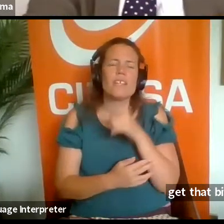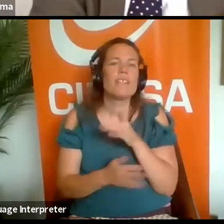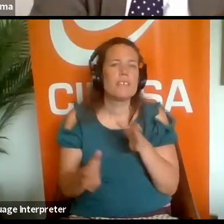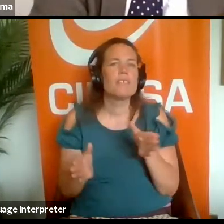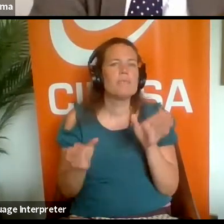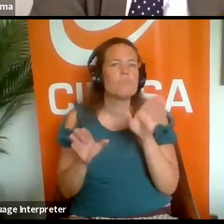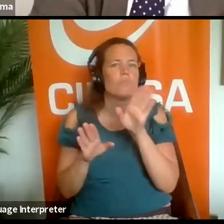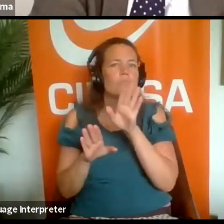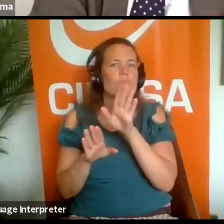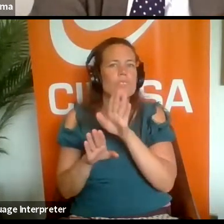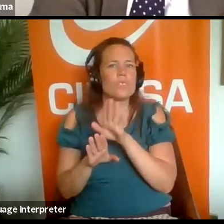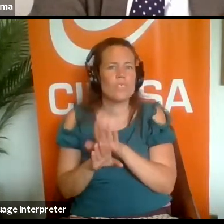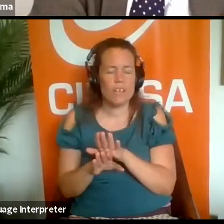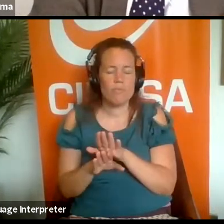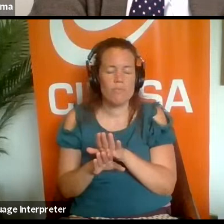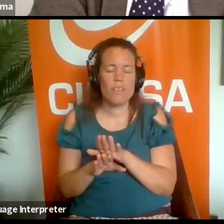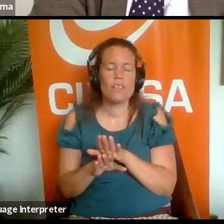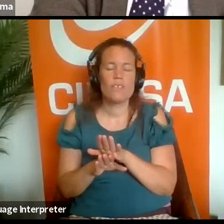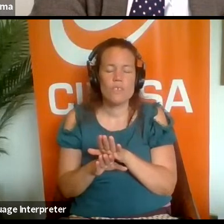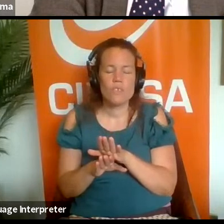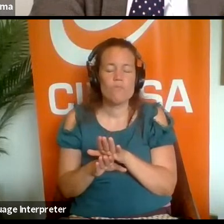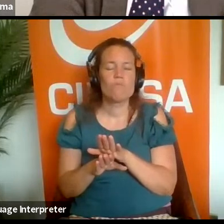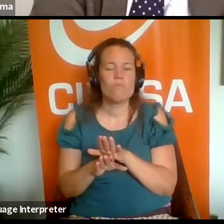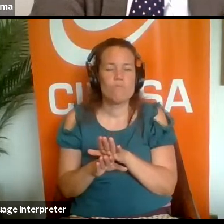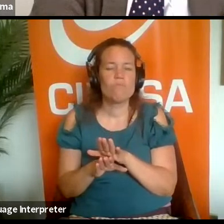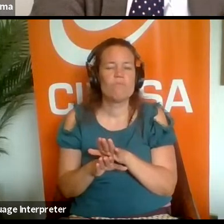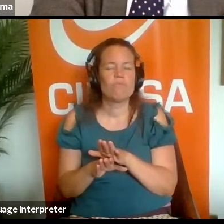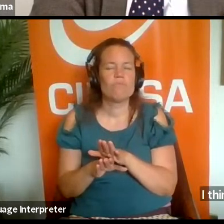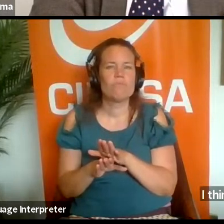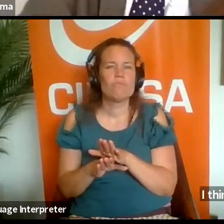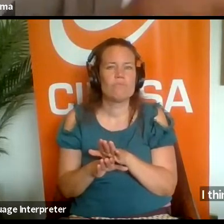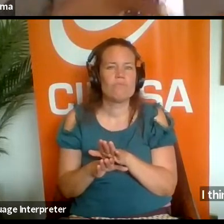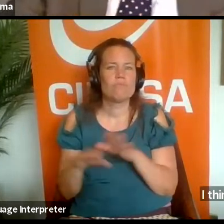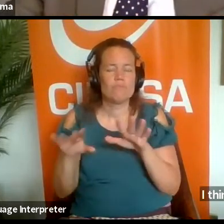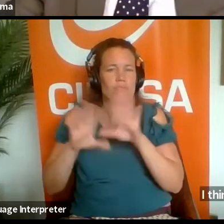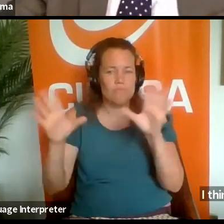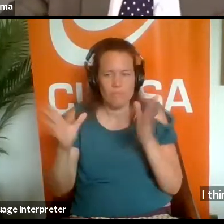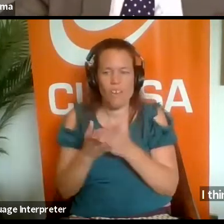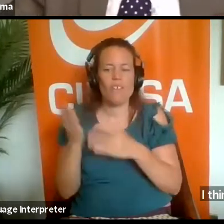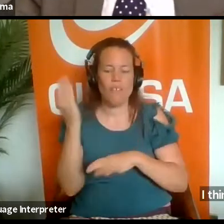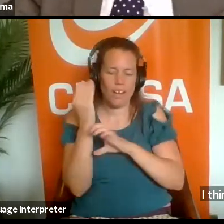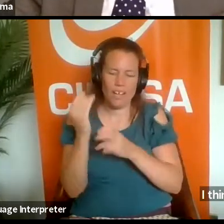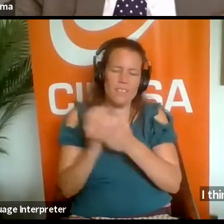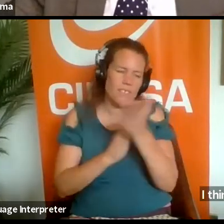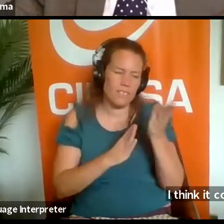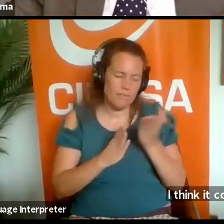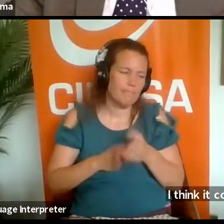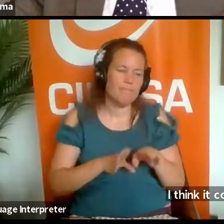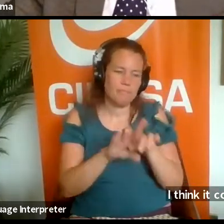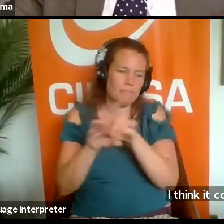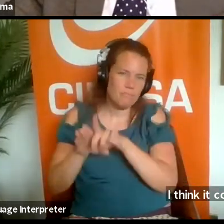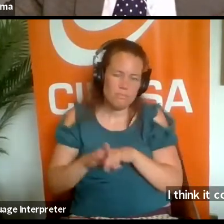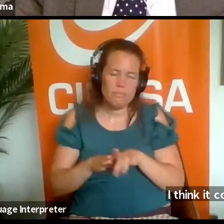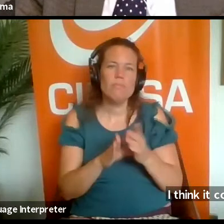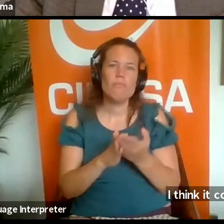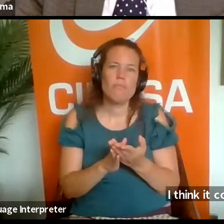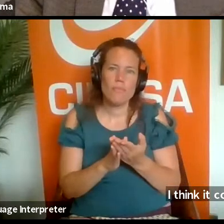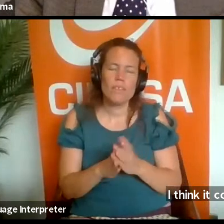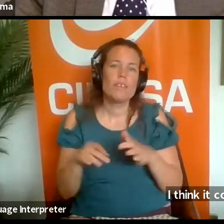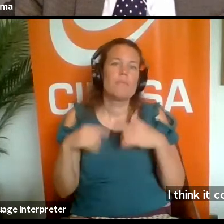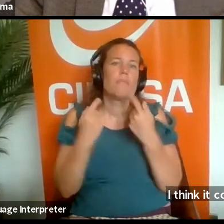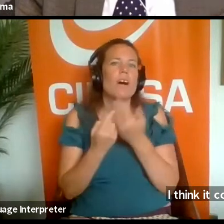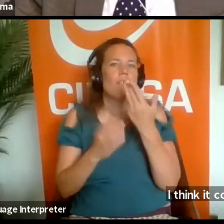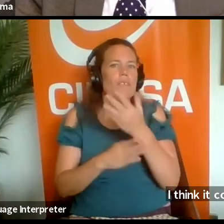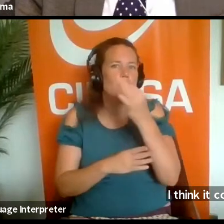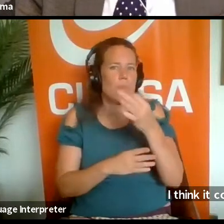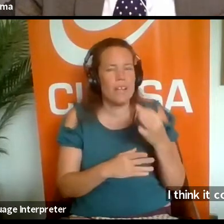see all over the countries where maybe we work in. We have in countries or places where there are